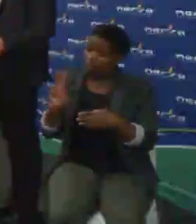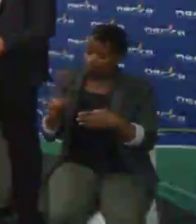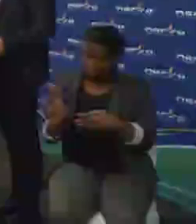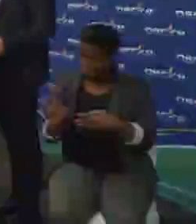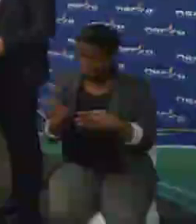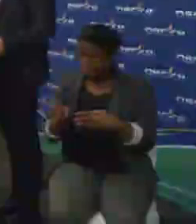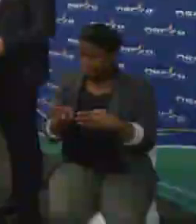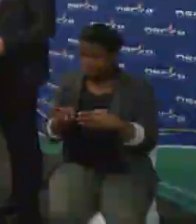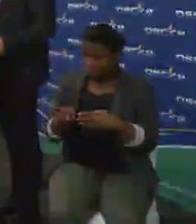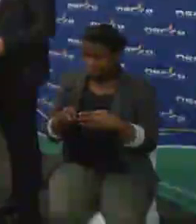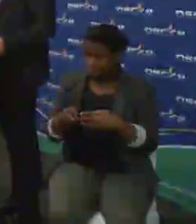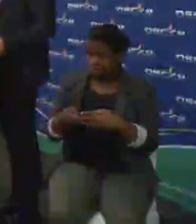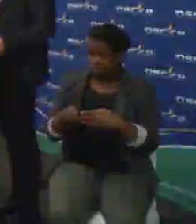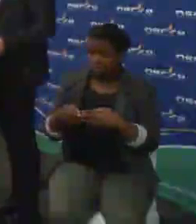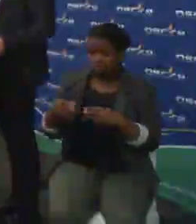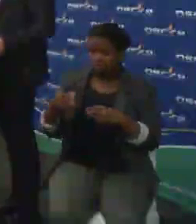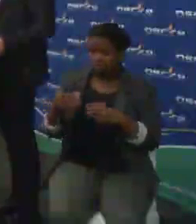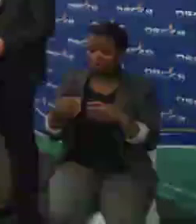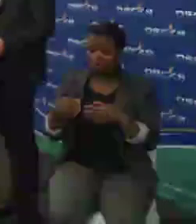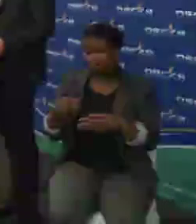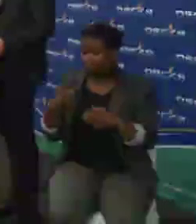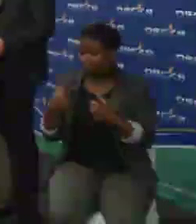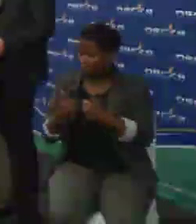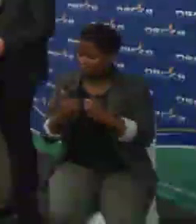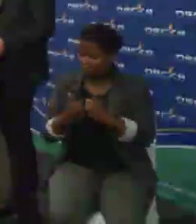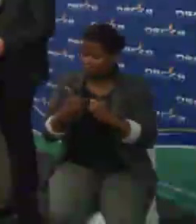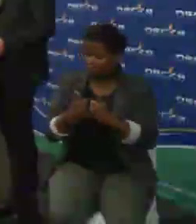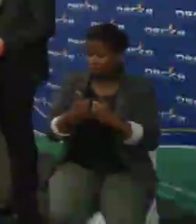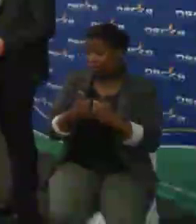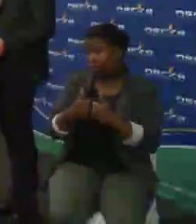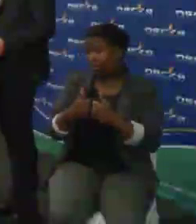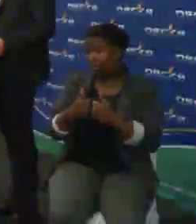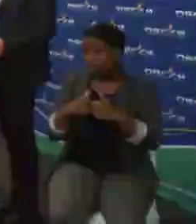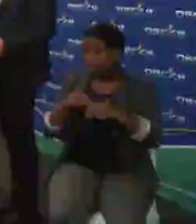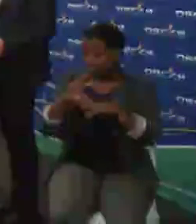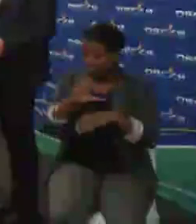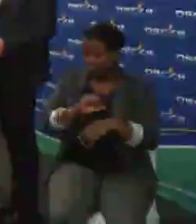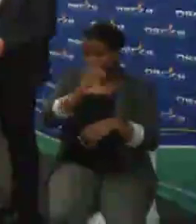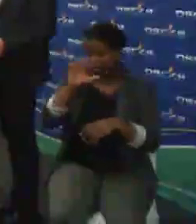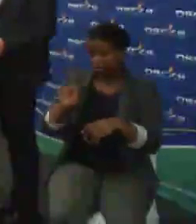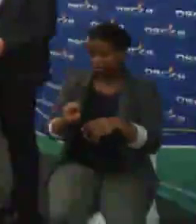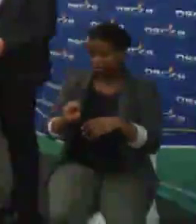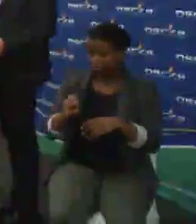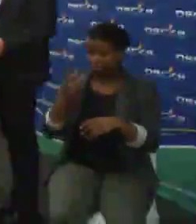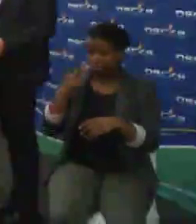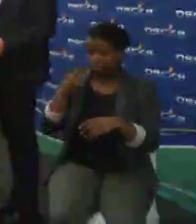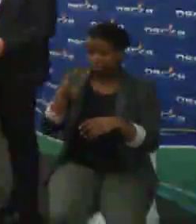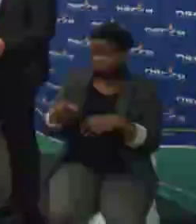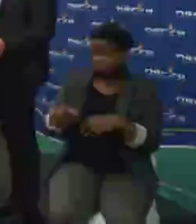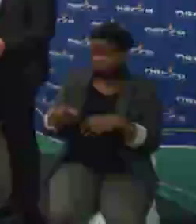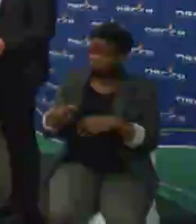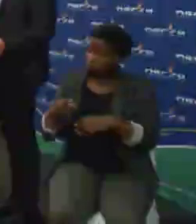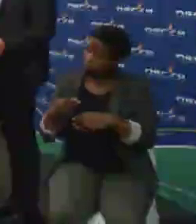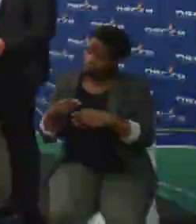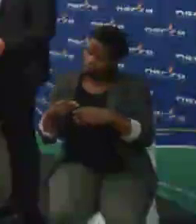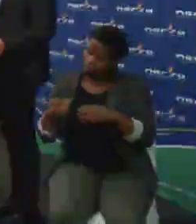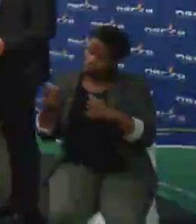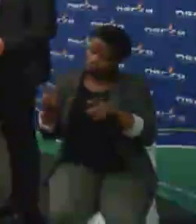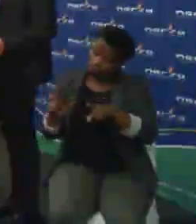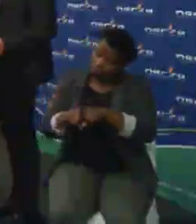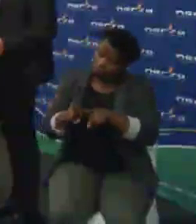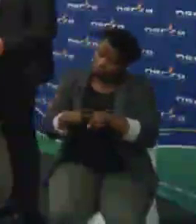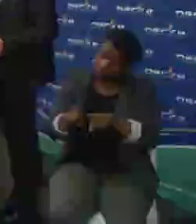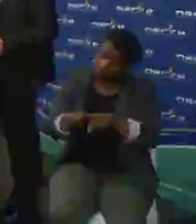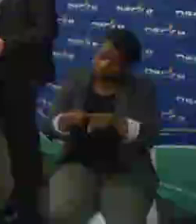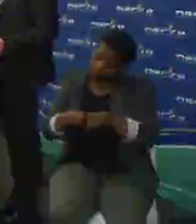there's a very complicated situation, a new unknown situation occurring in South Africa. If we assume that this product has remained the same, then it is